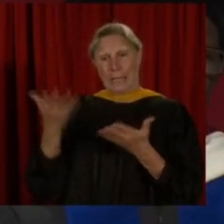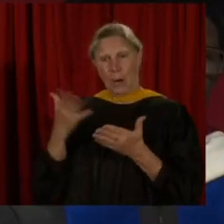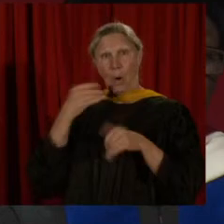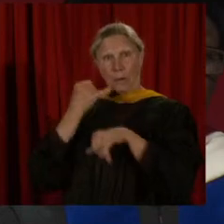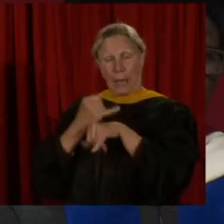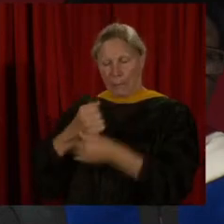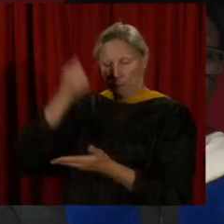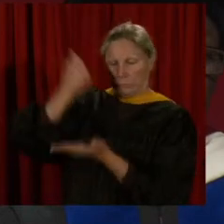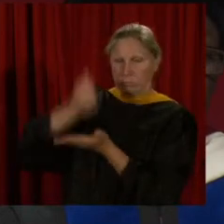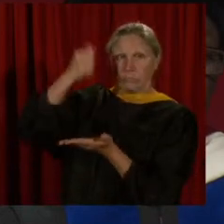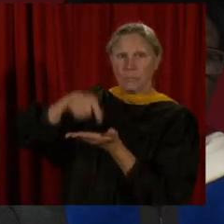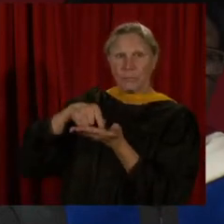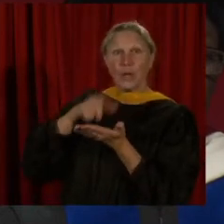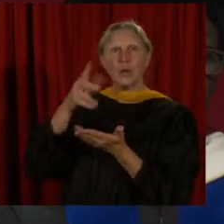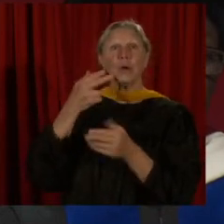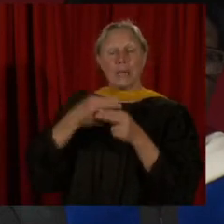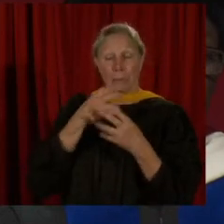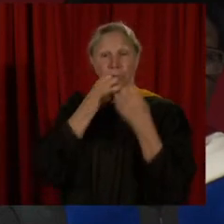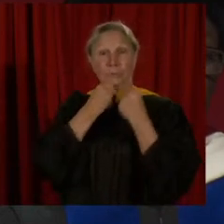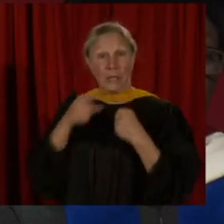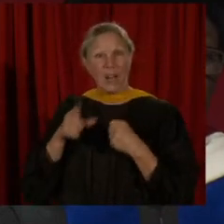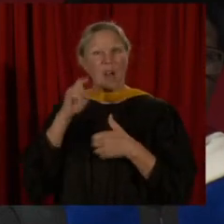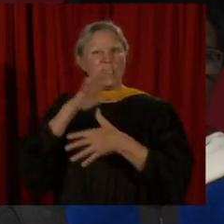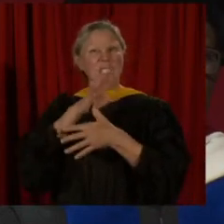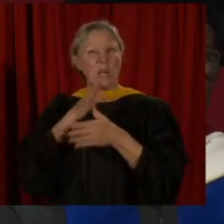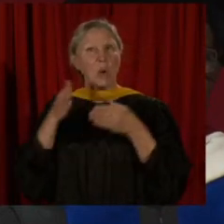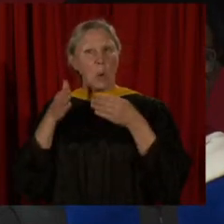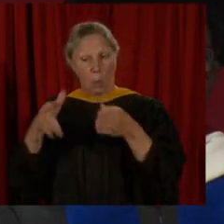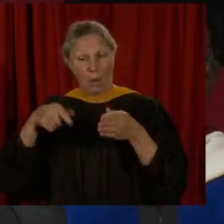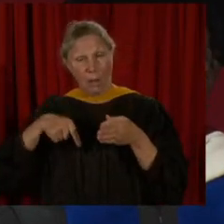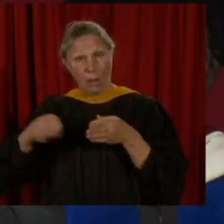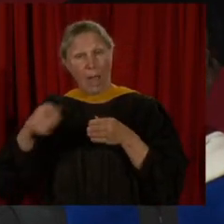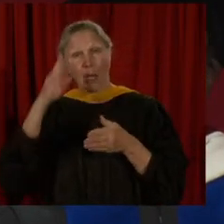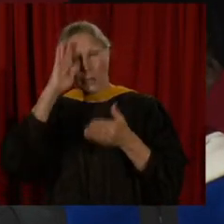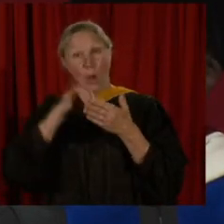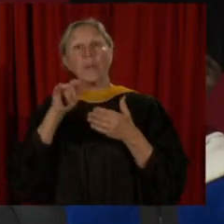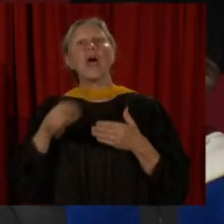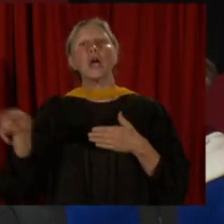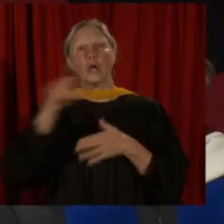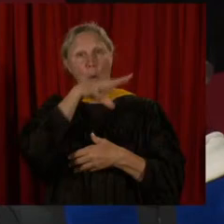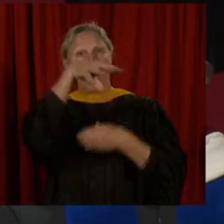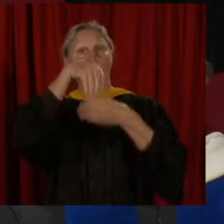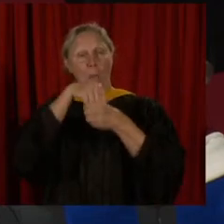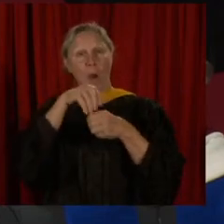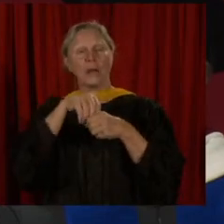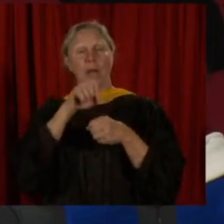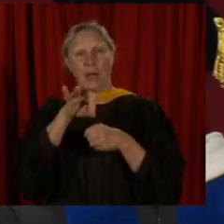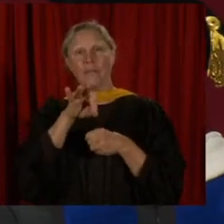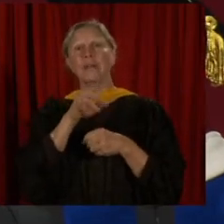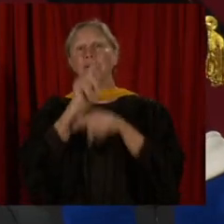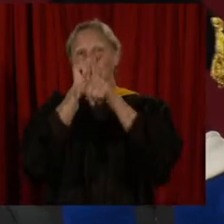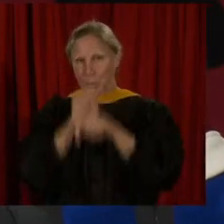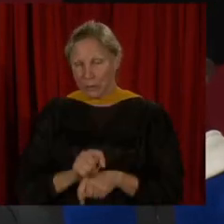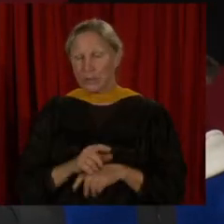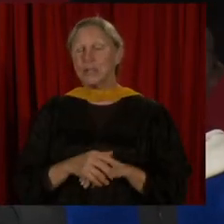campus. Cherish your name on Senior Walk and know you are a part of a unique tradition.